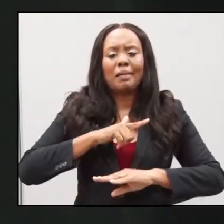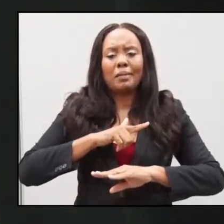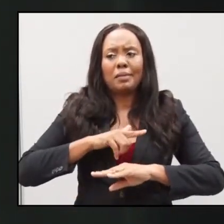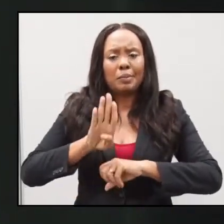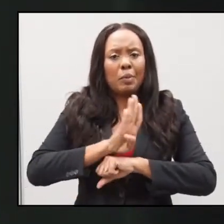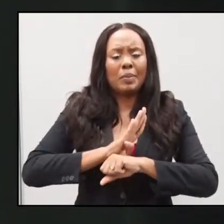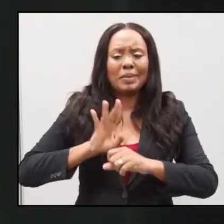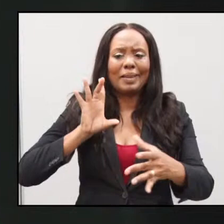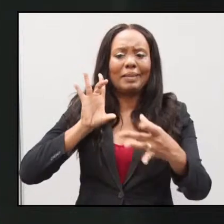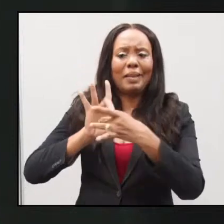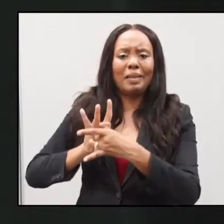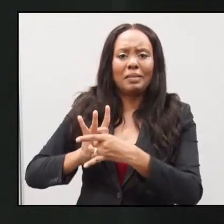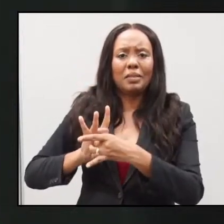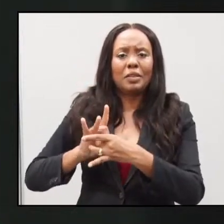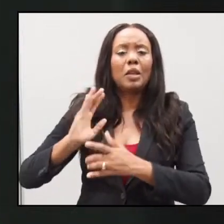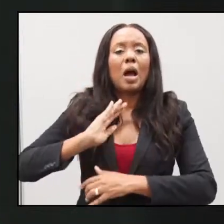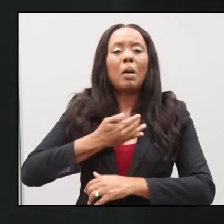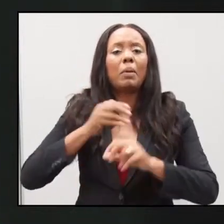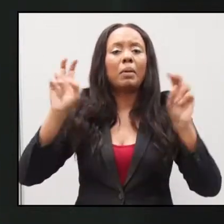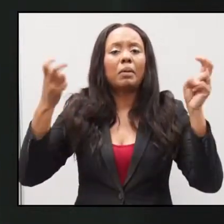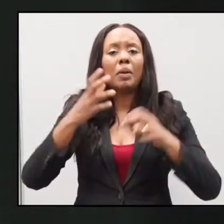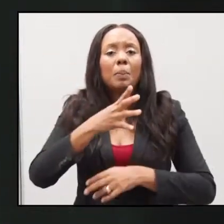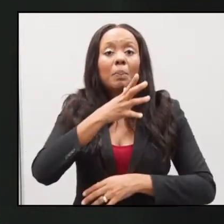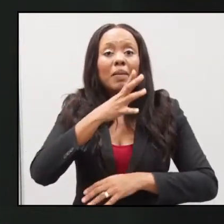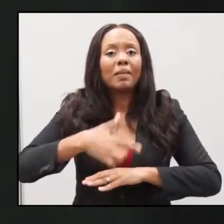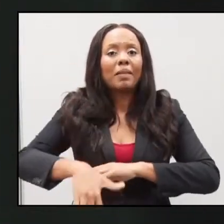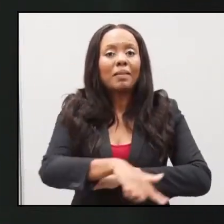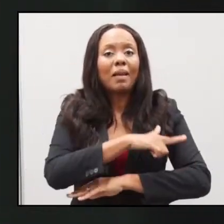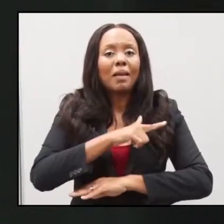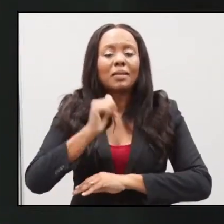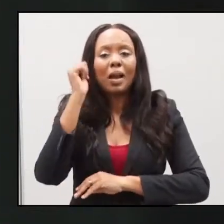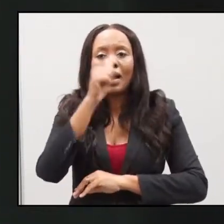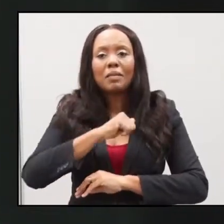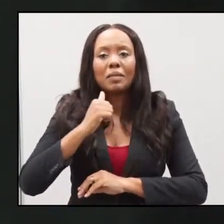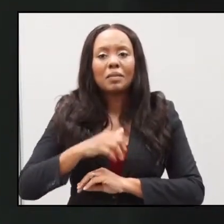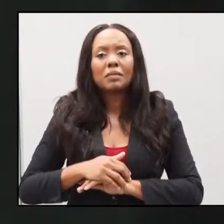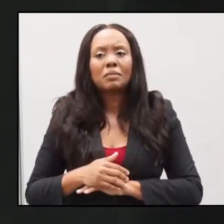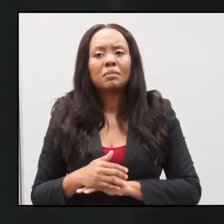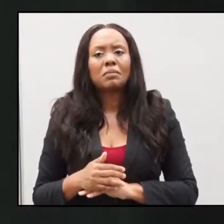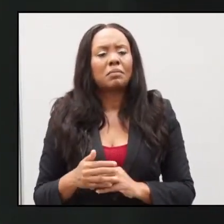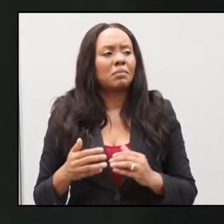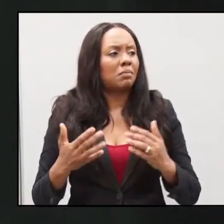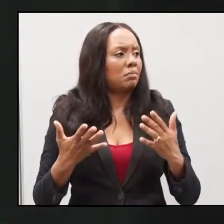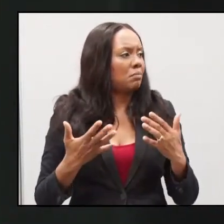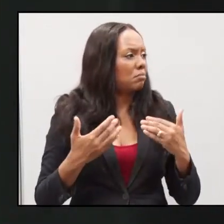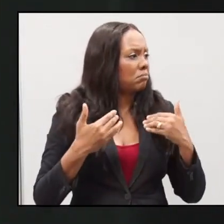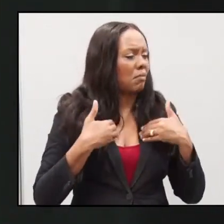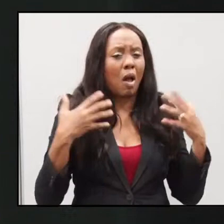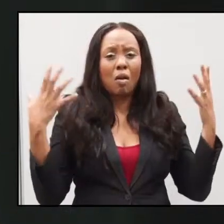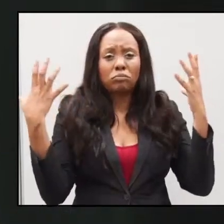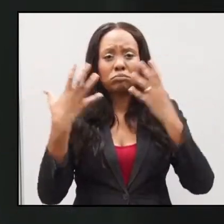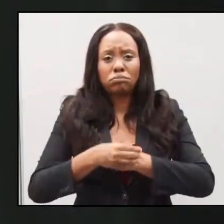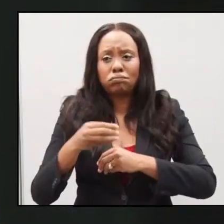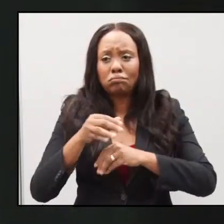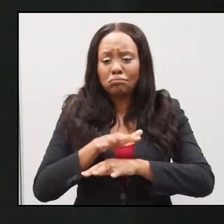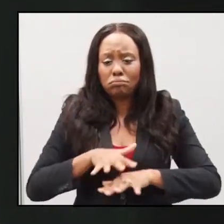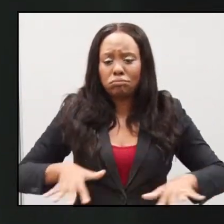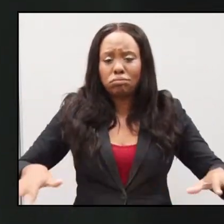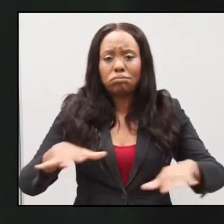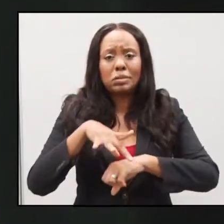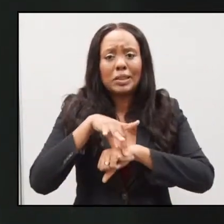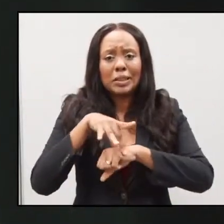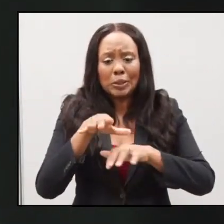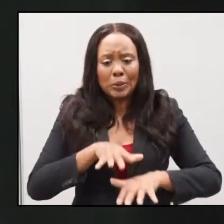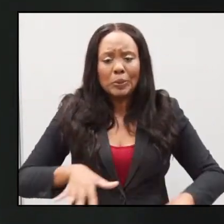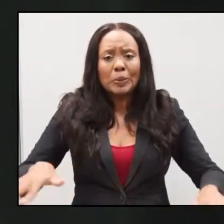call Scotland, this beautiful place, this extraordinary laterite red iron oxide earth, which is all over the